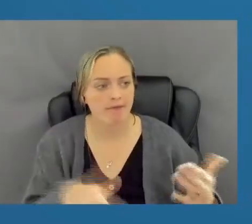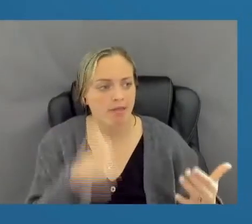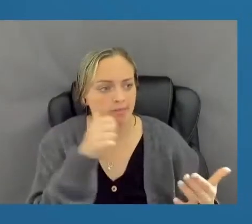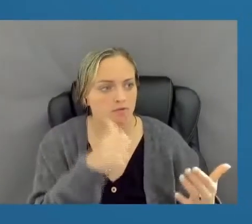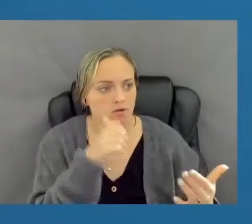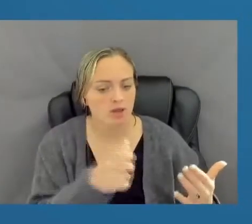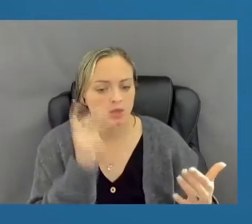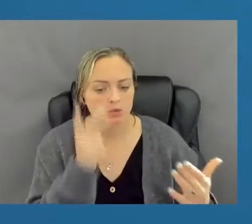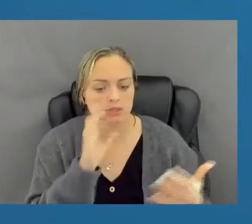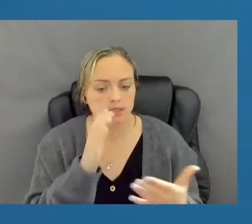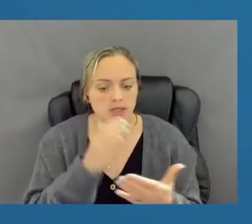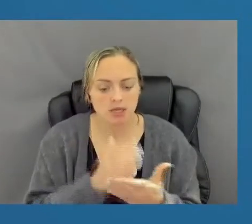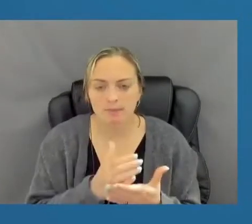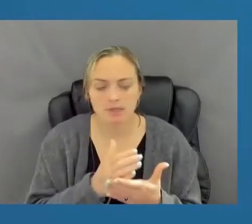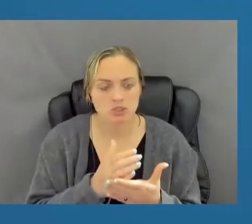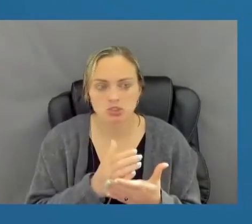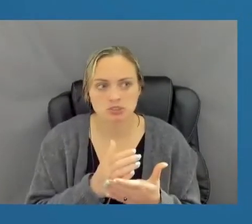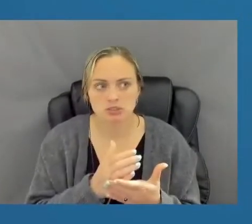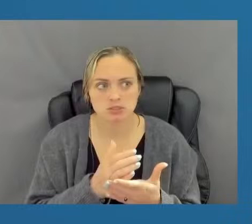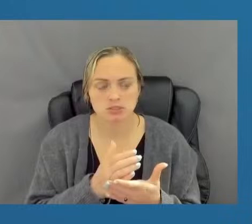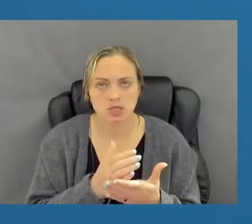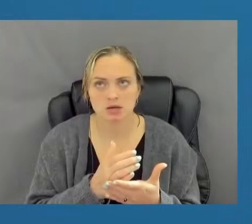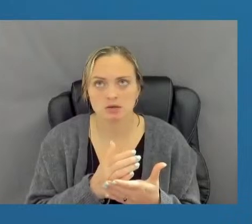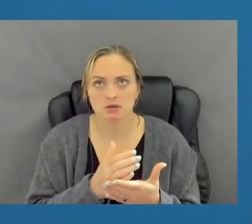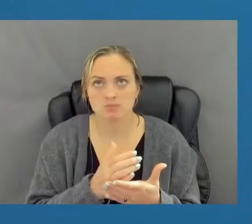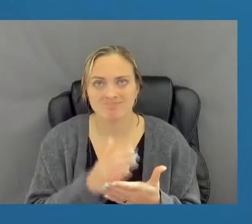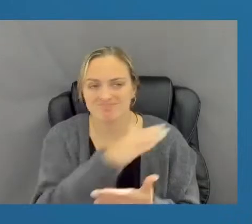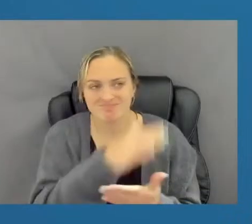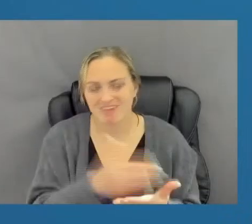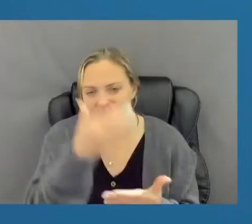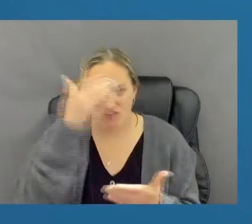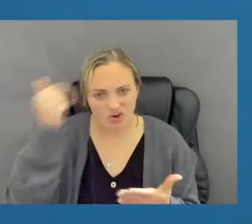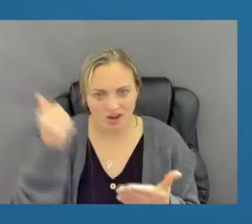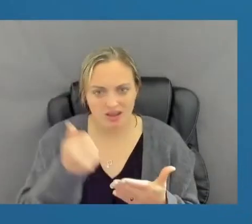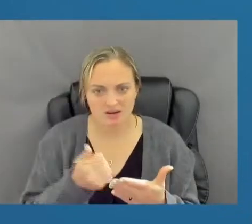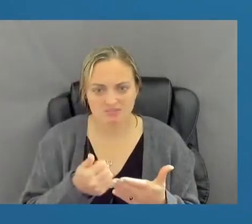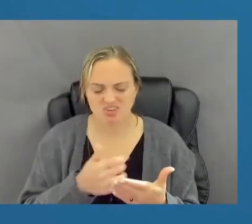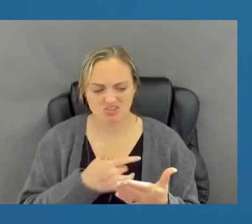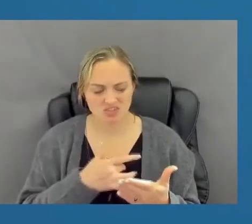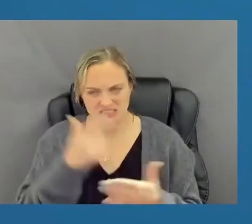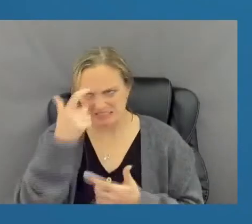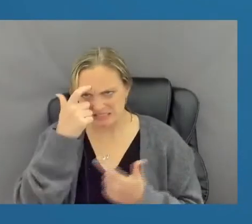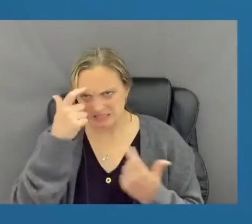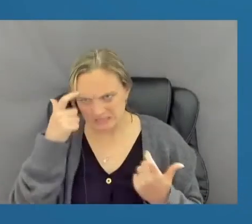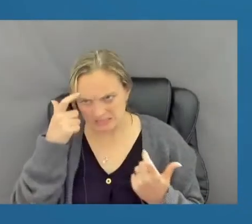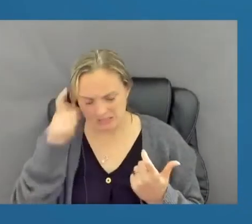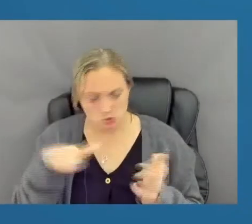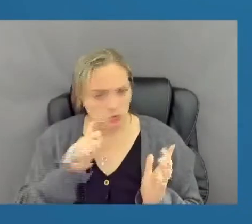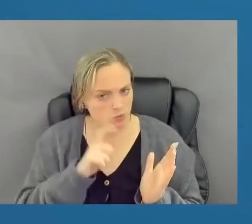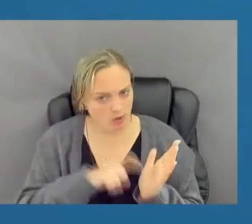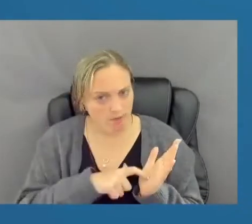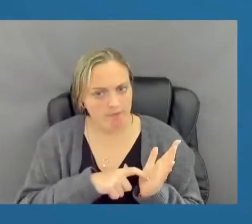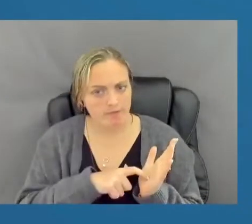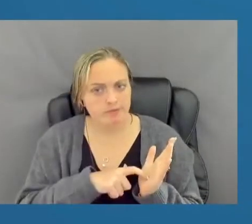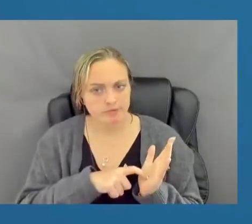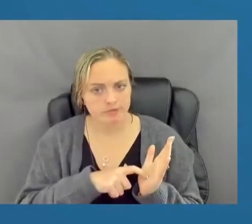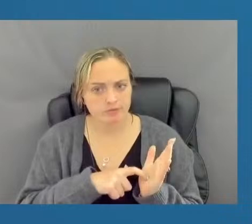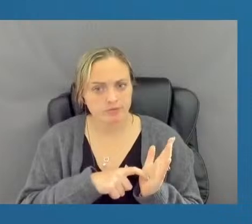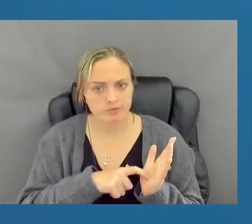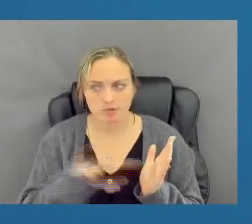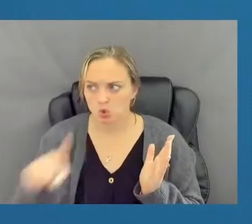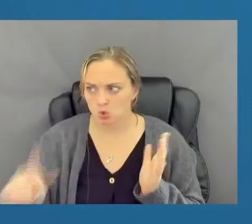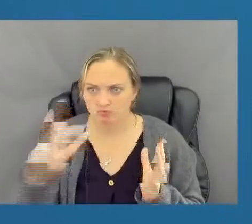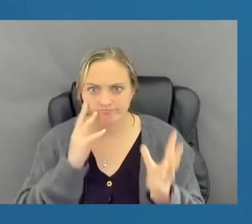images that'll never escape you, that sometimes still haunt you. And we must acknowledge and recognize that what you've been through.